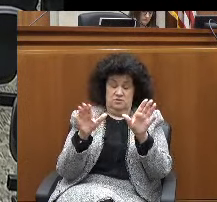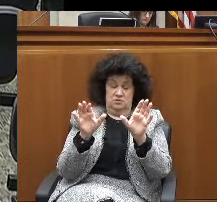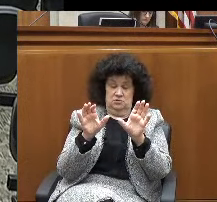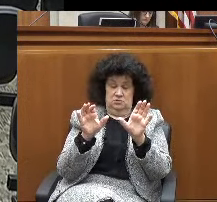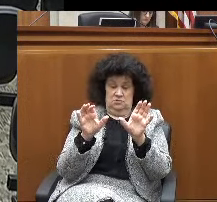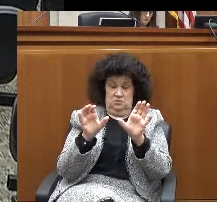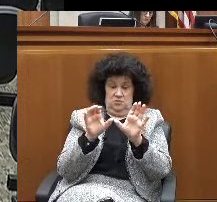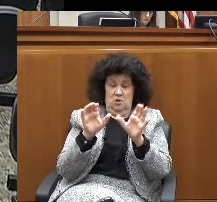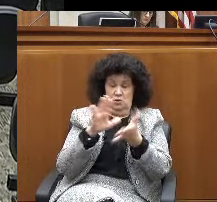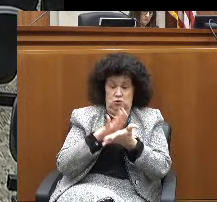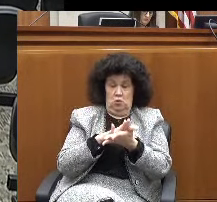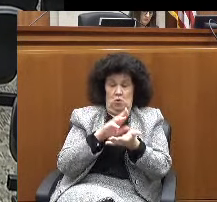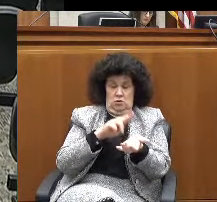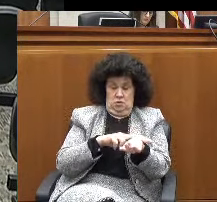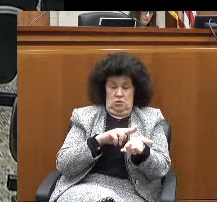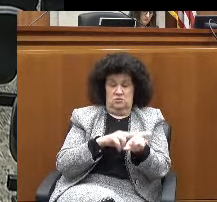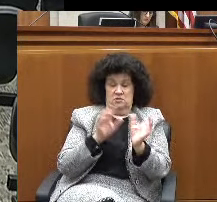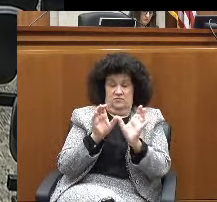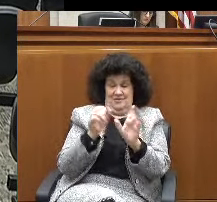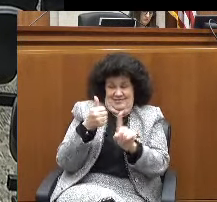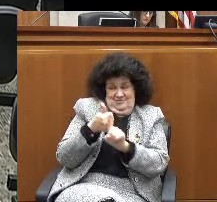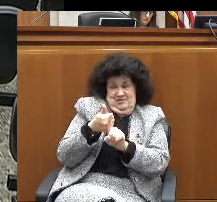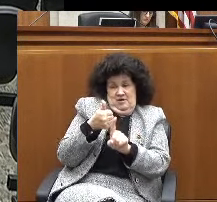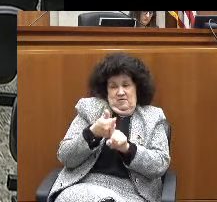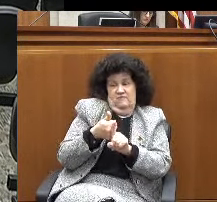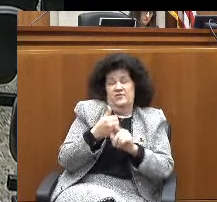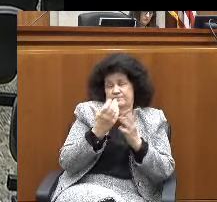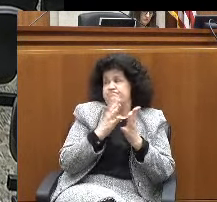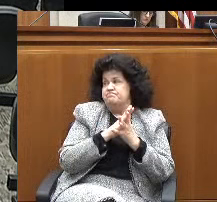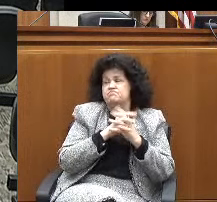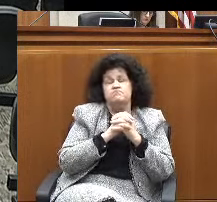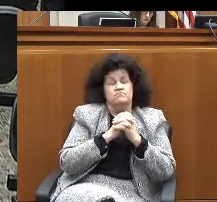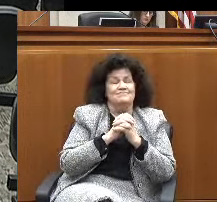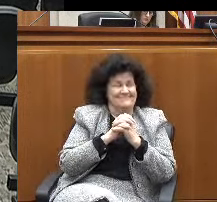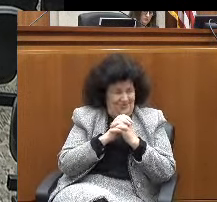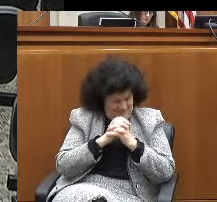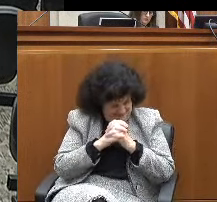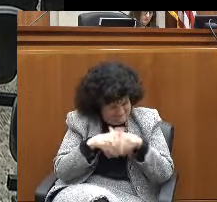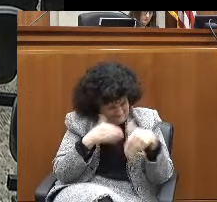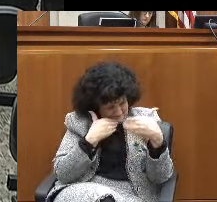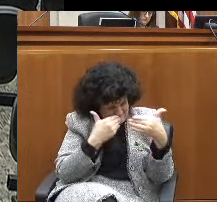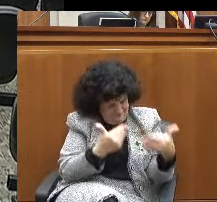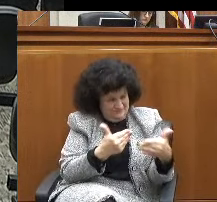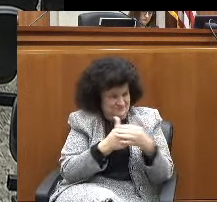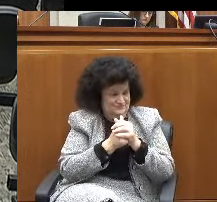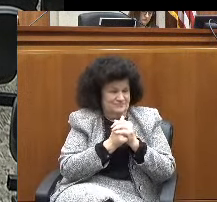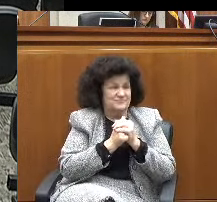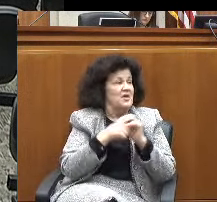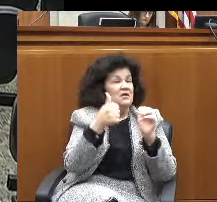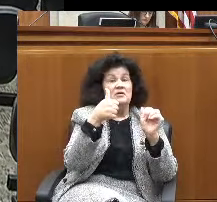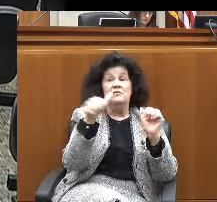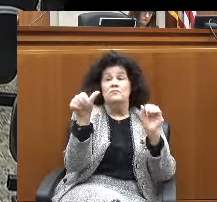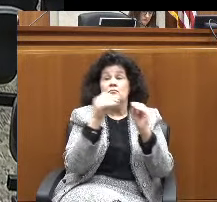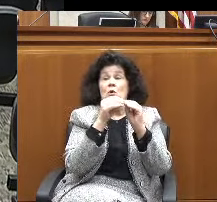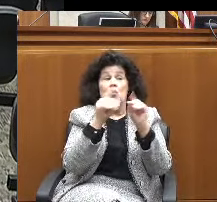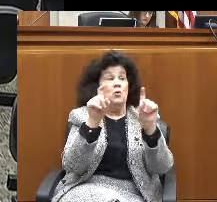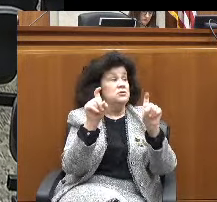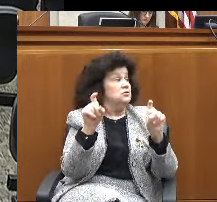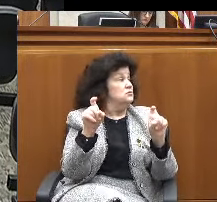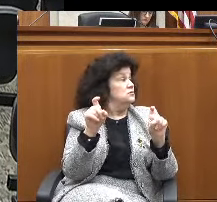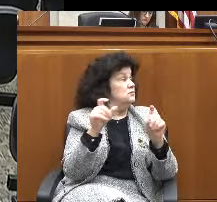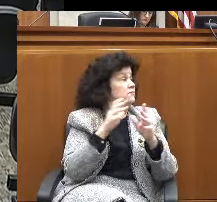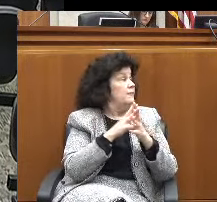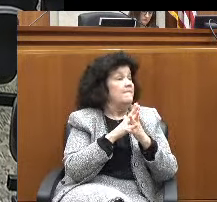certification, the actual school nurse certification, not the one we're speaking of today. Okay. So, continue. Any other questions?